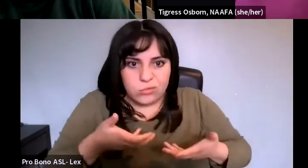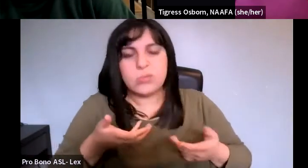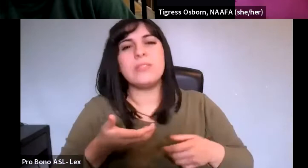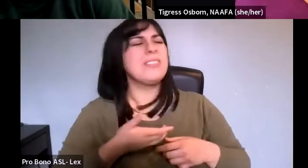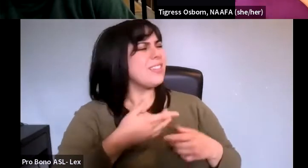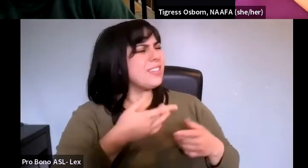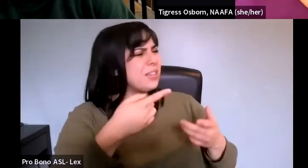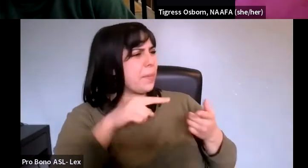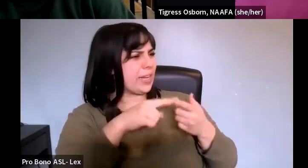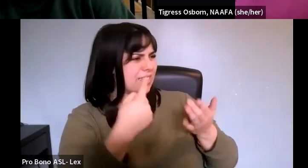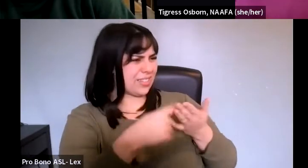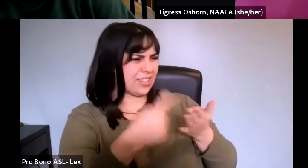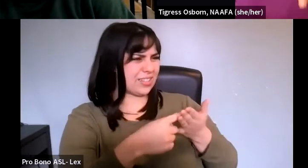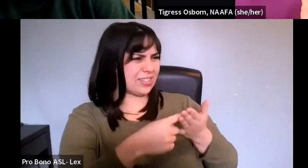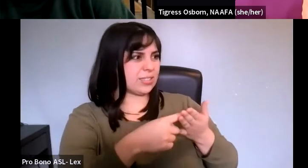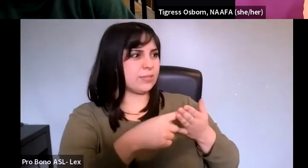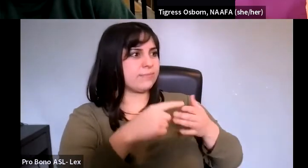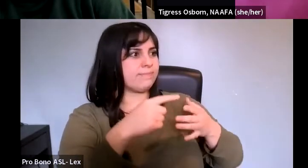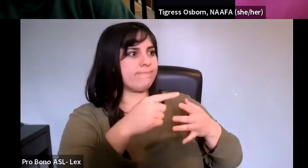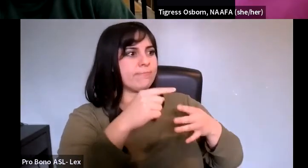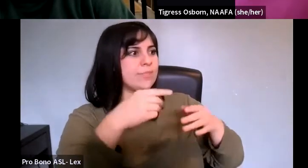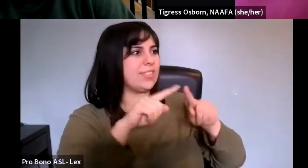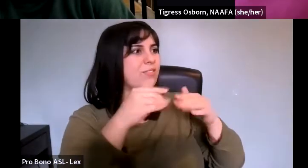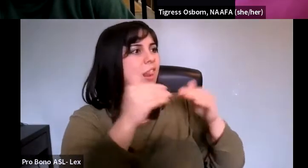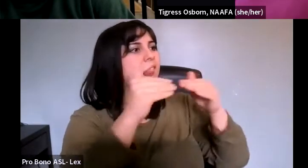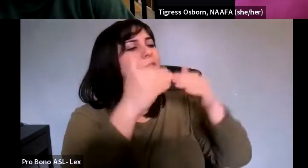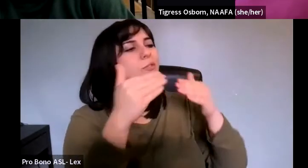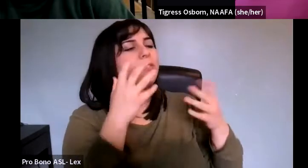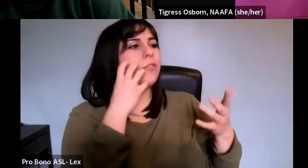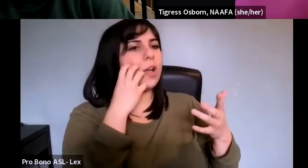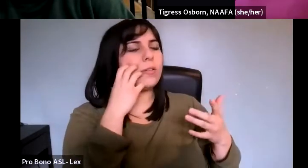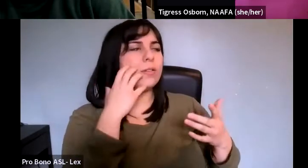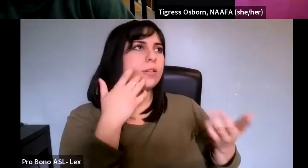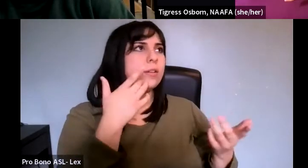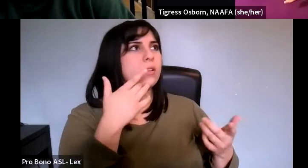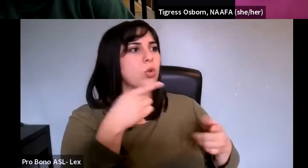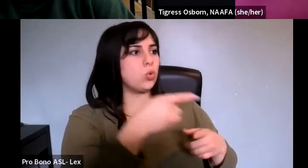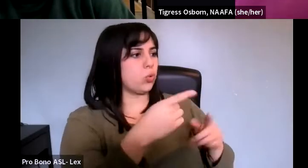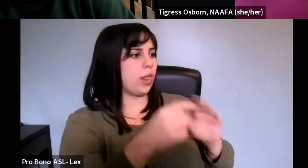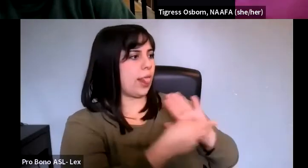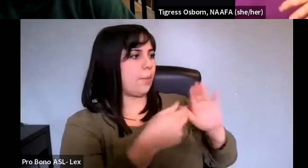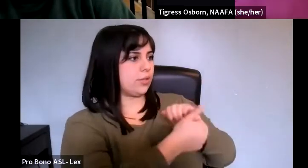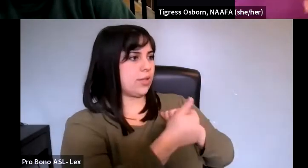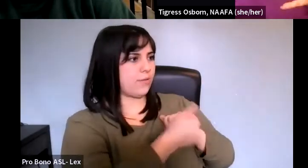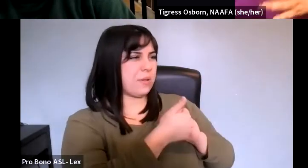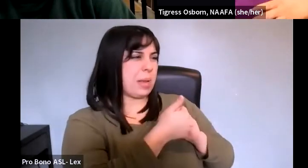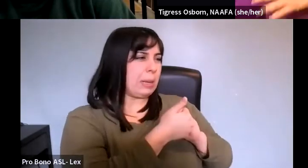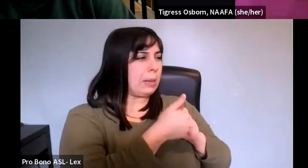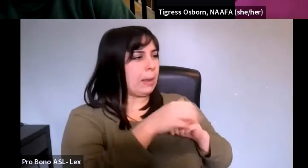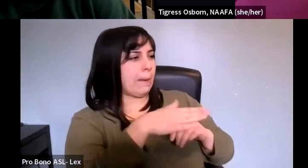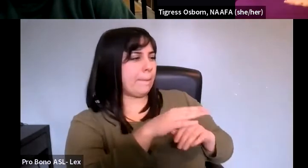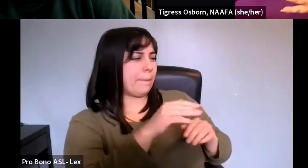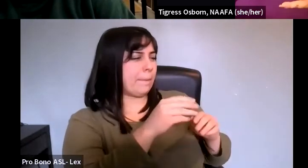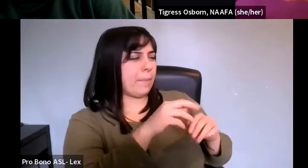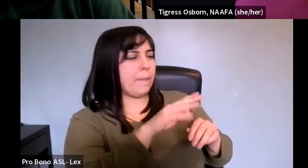sort of gradations of fat, right? You refer to yourself as maybe barely a smaller fat then. So we talk about small fats and